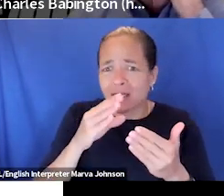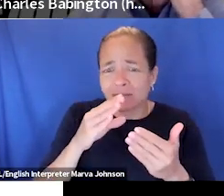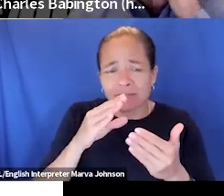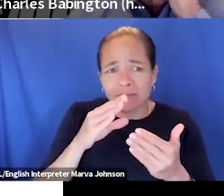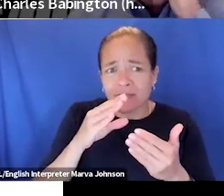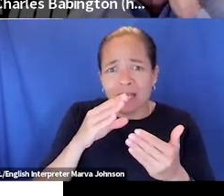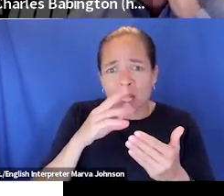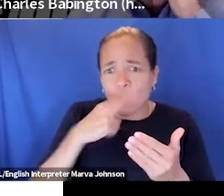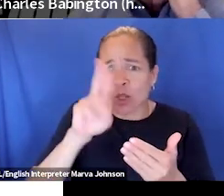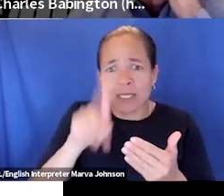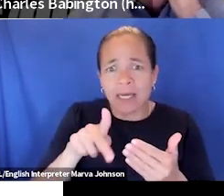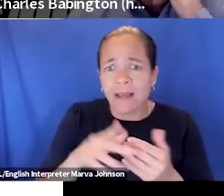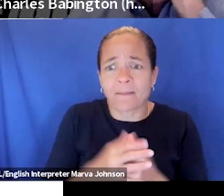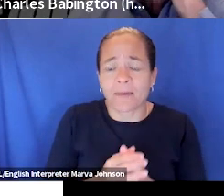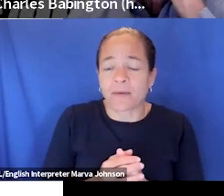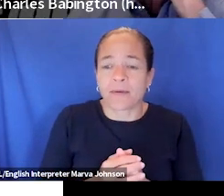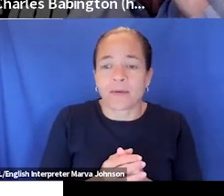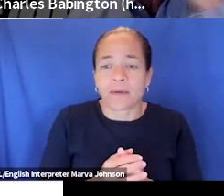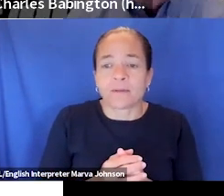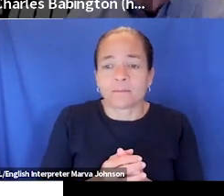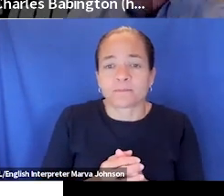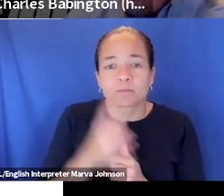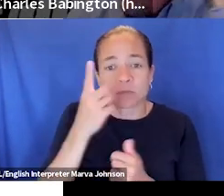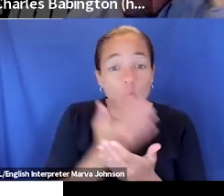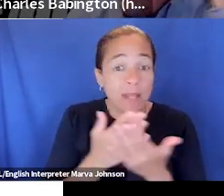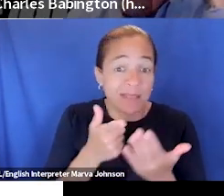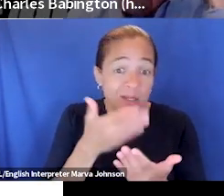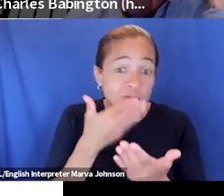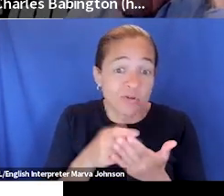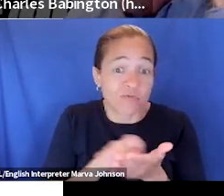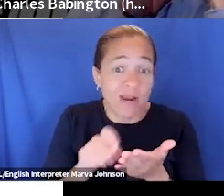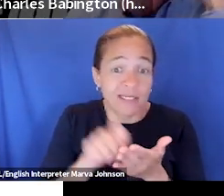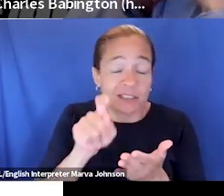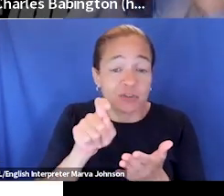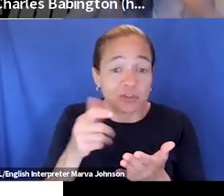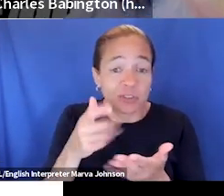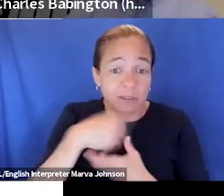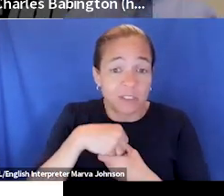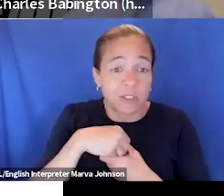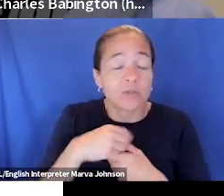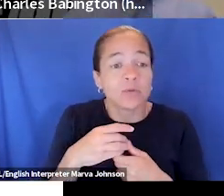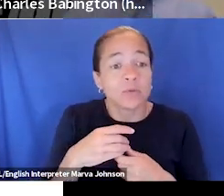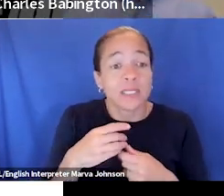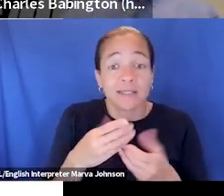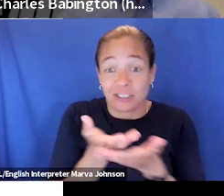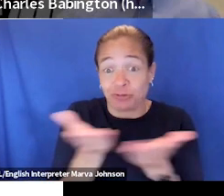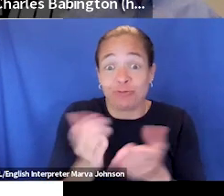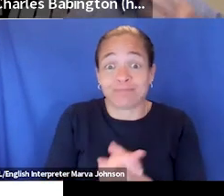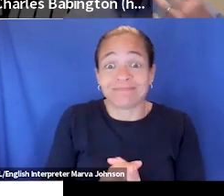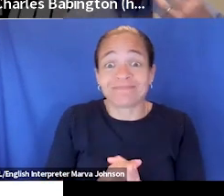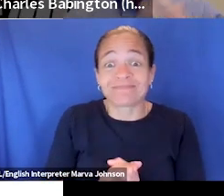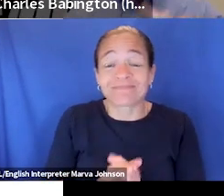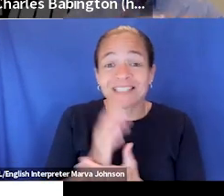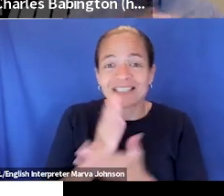One other thing that your good writing should have is you. Some people, if they write, they think, I